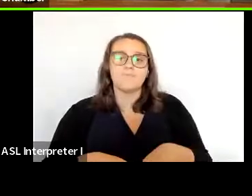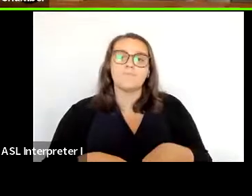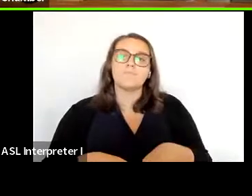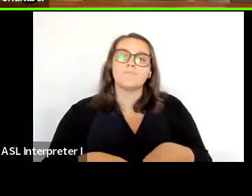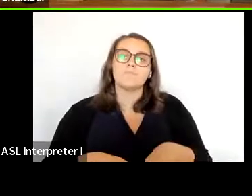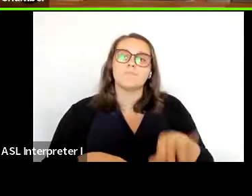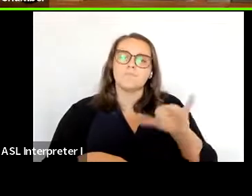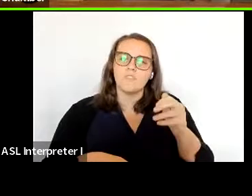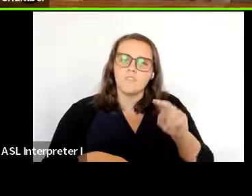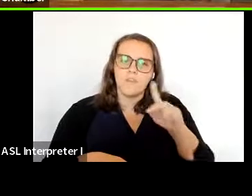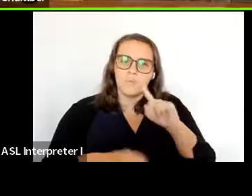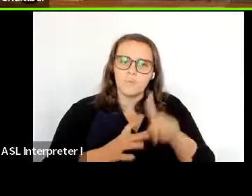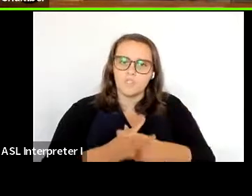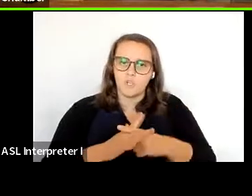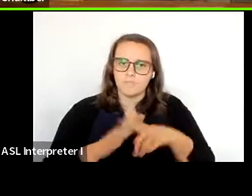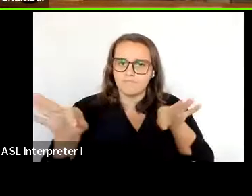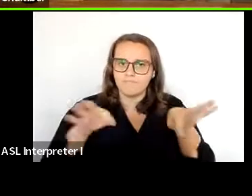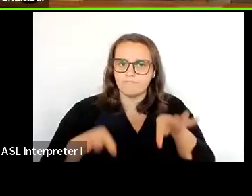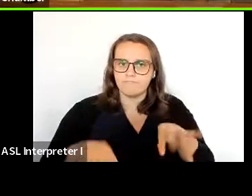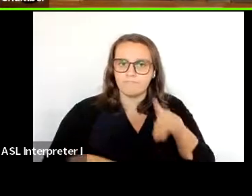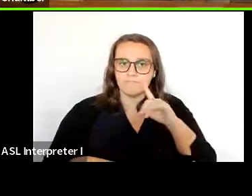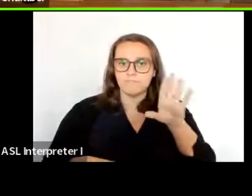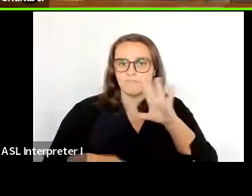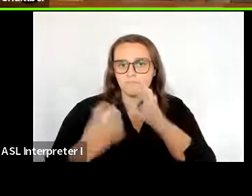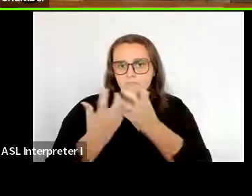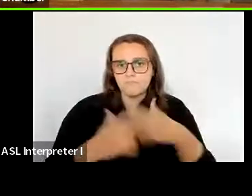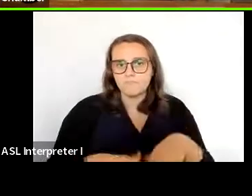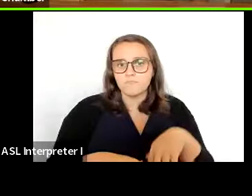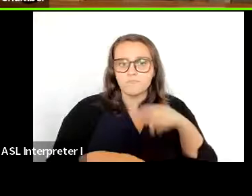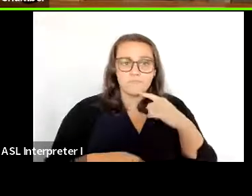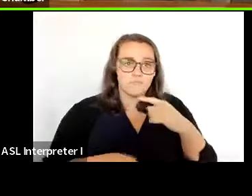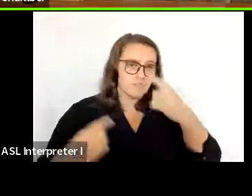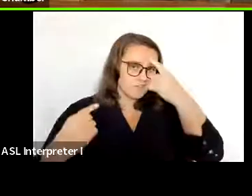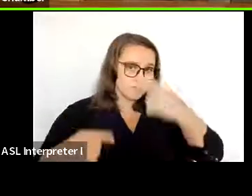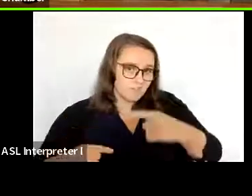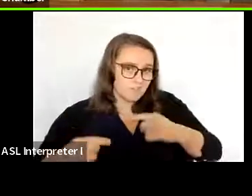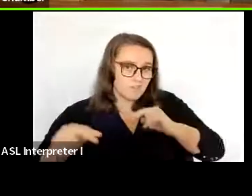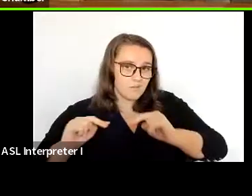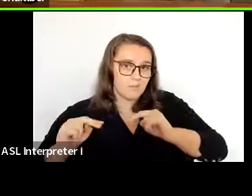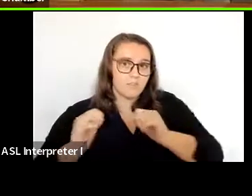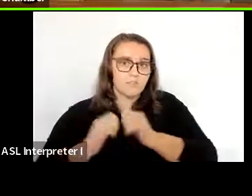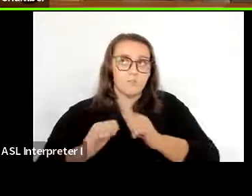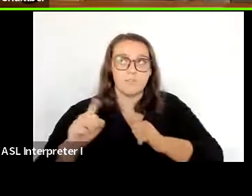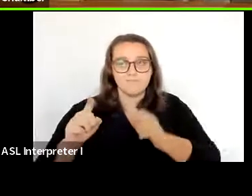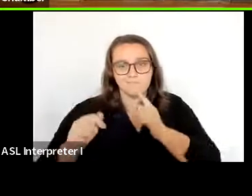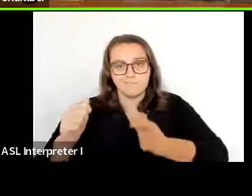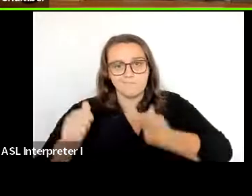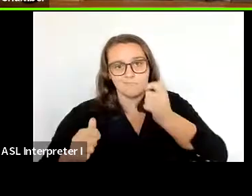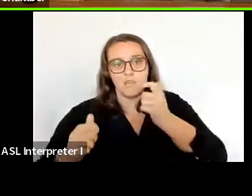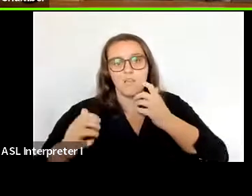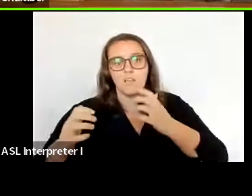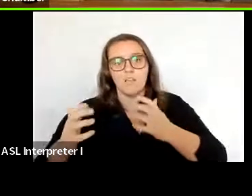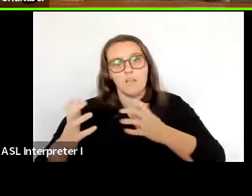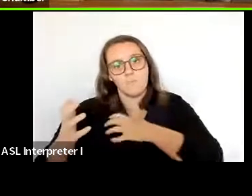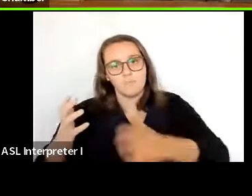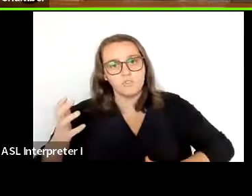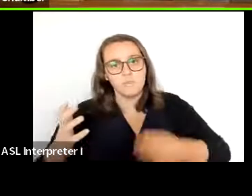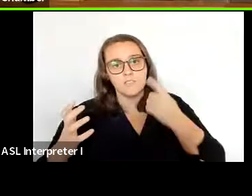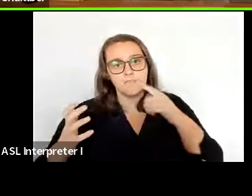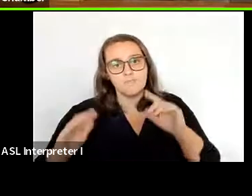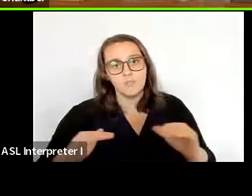quickly explain. We worked this out as a compromise with the administration to give time for IT upgrades in